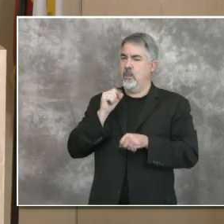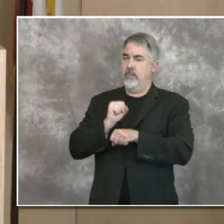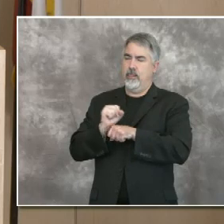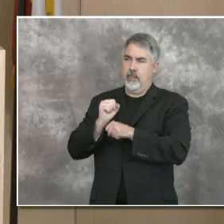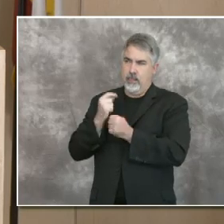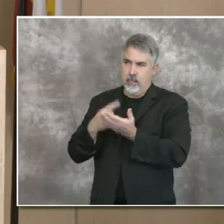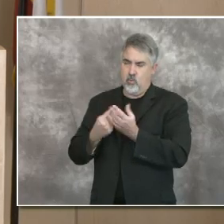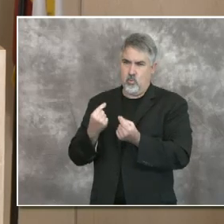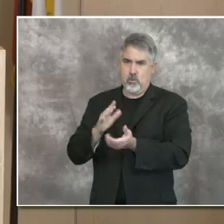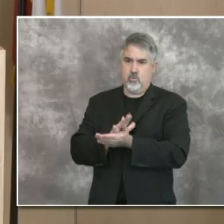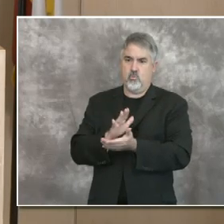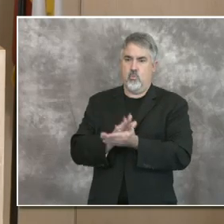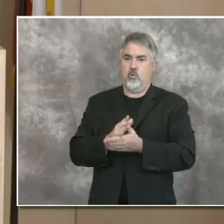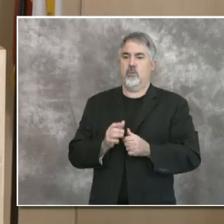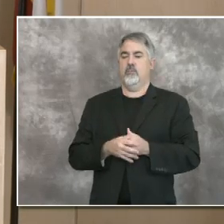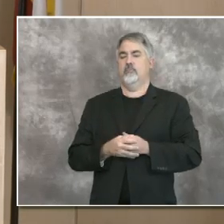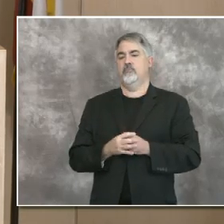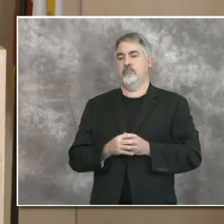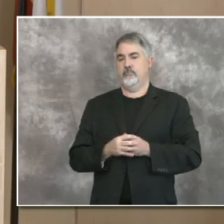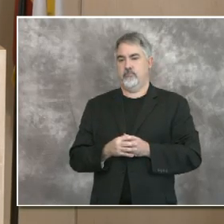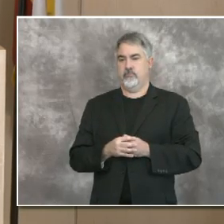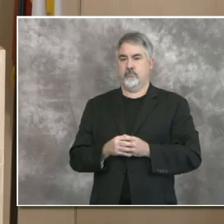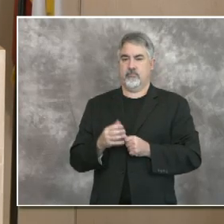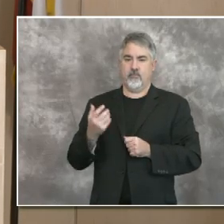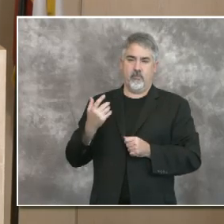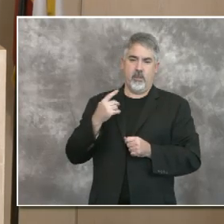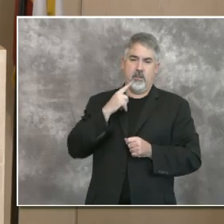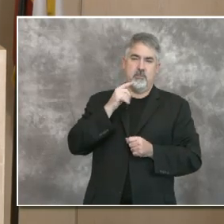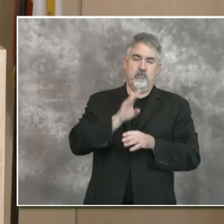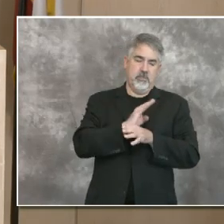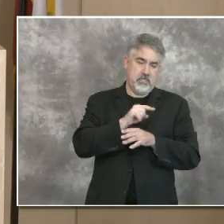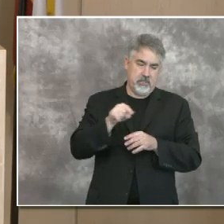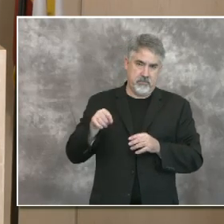employers and various businesses throughout the county so that